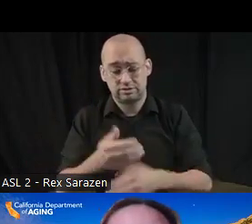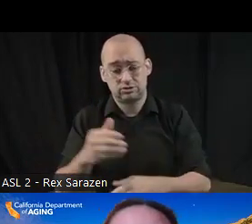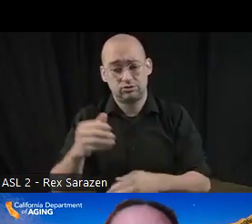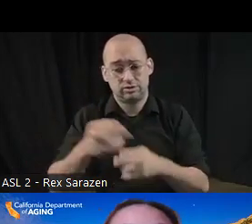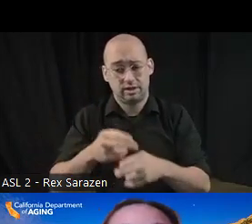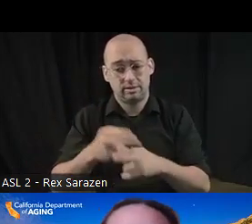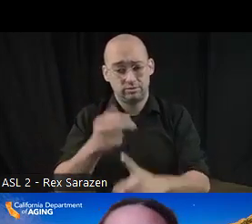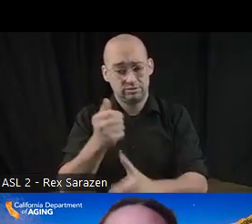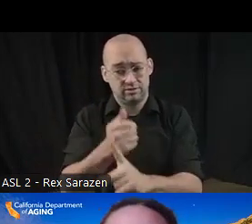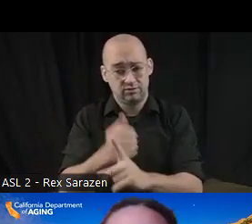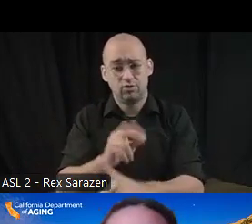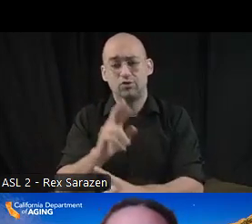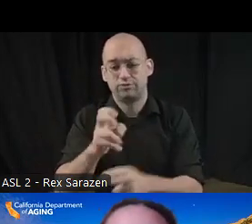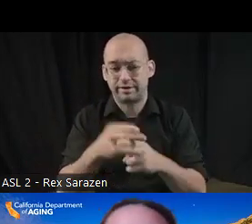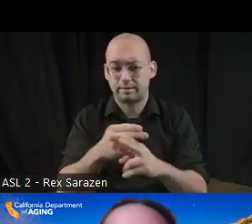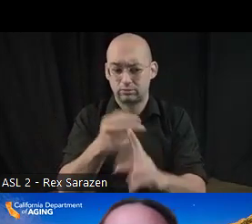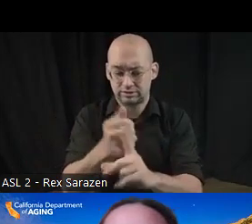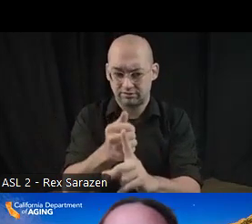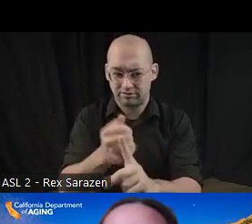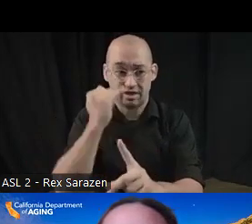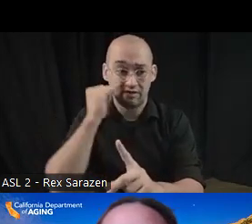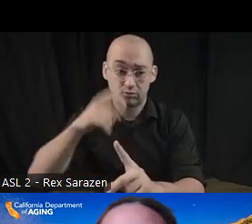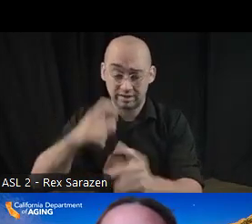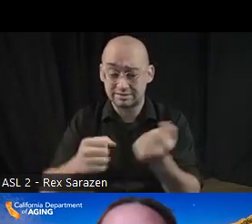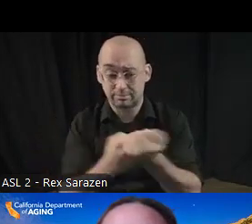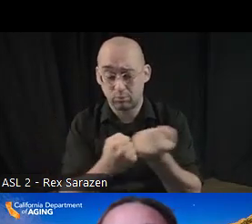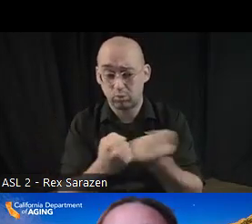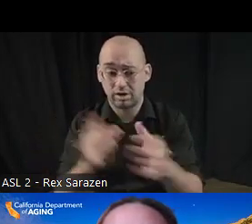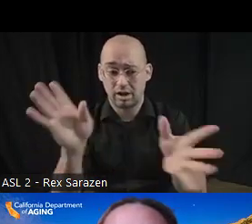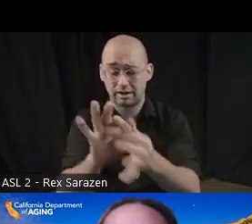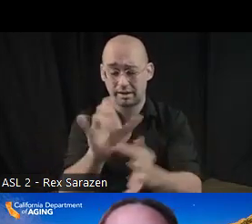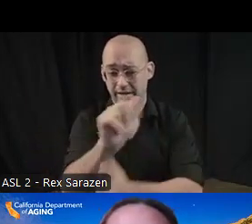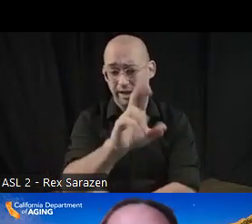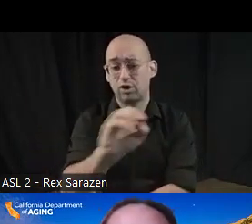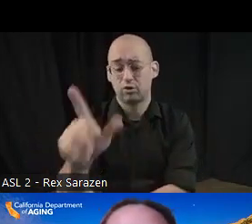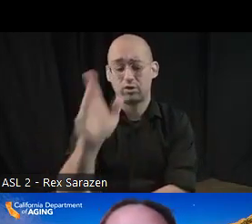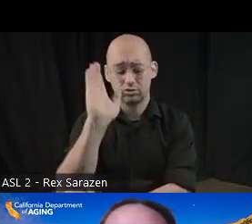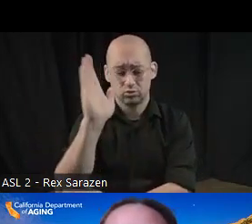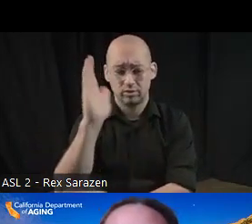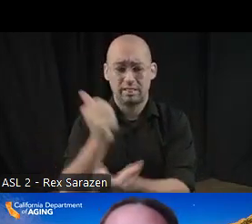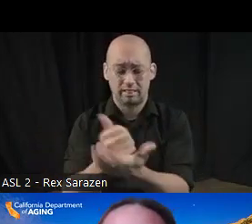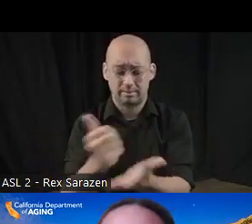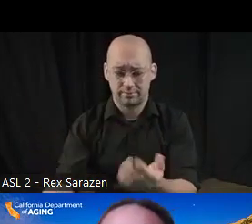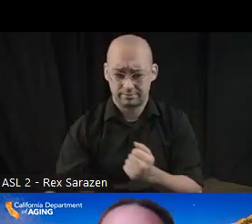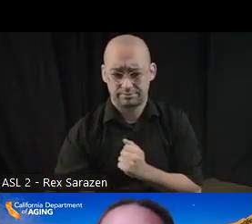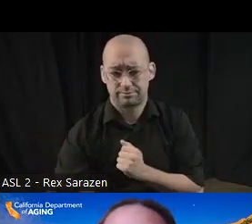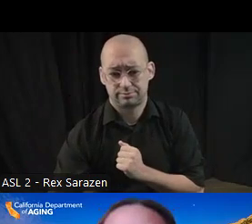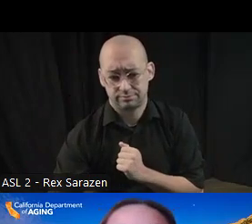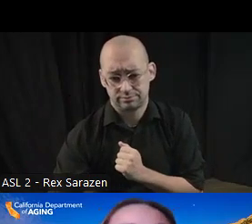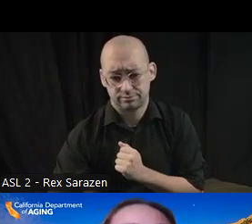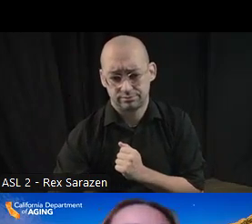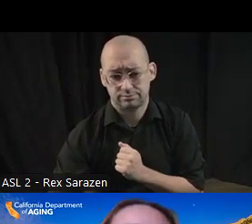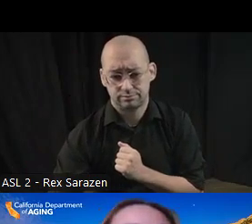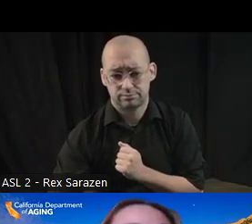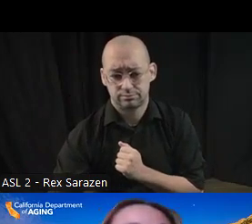rename yourself. And if you do need support, please contact Carol and she'll be able to support you in renaming